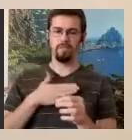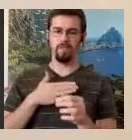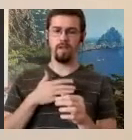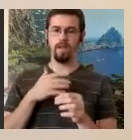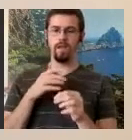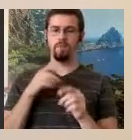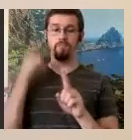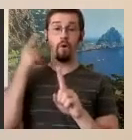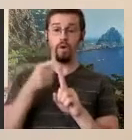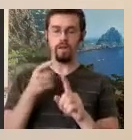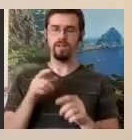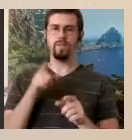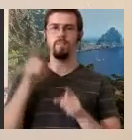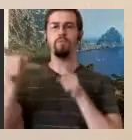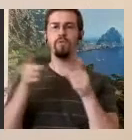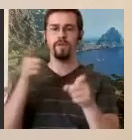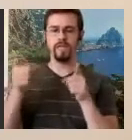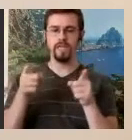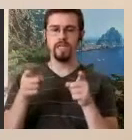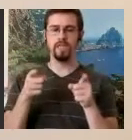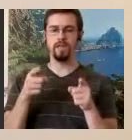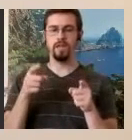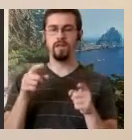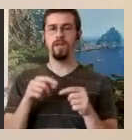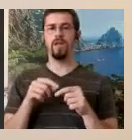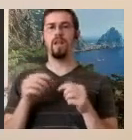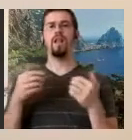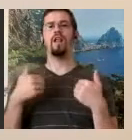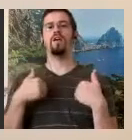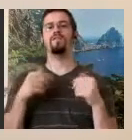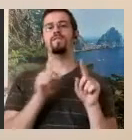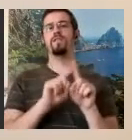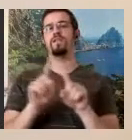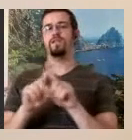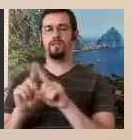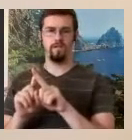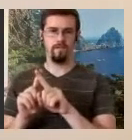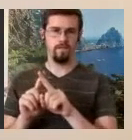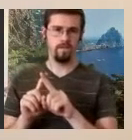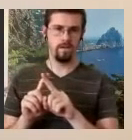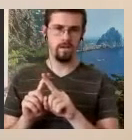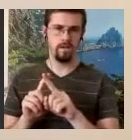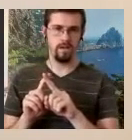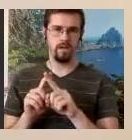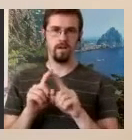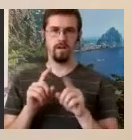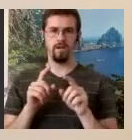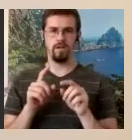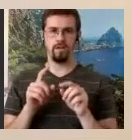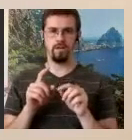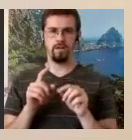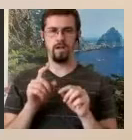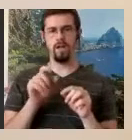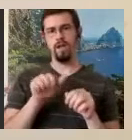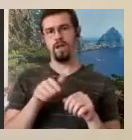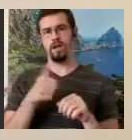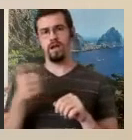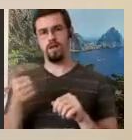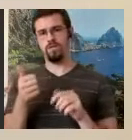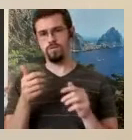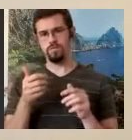claim here. I mean, there's proof from the work that I've carried out, and there are other researchers also who